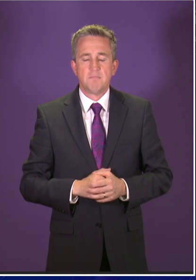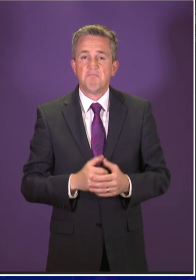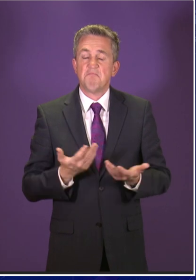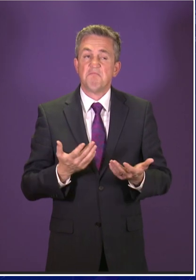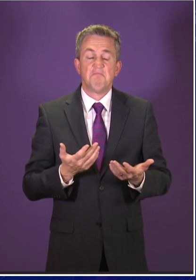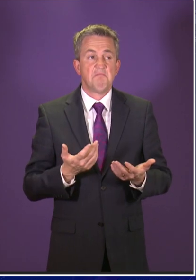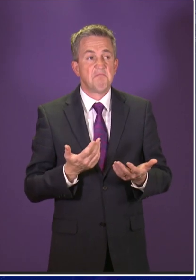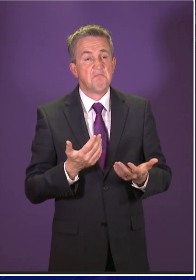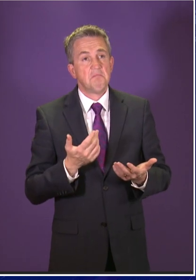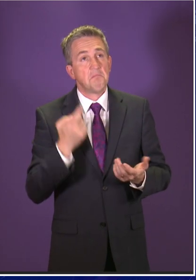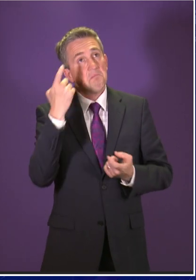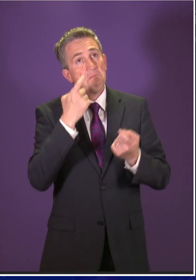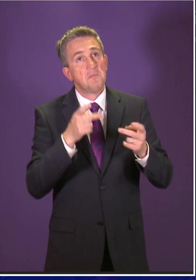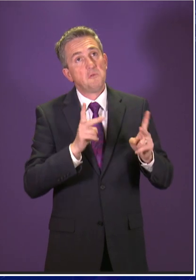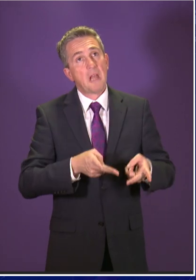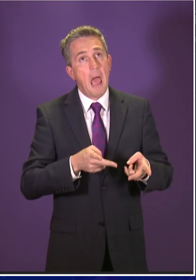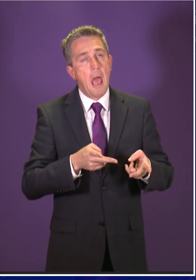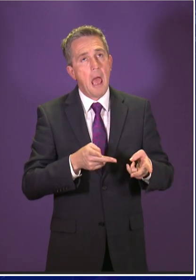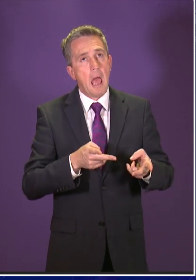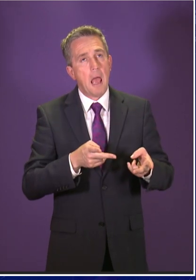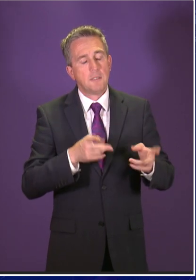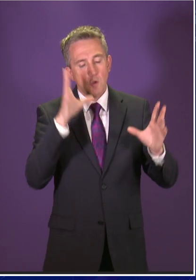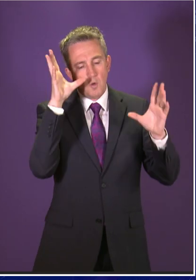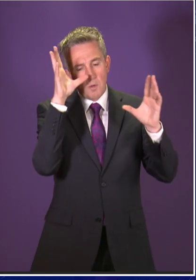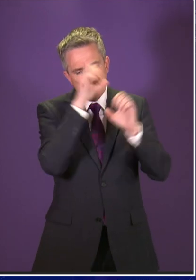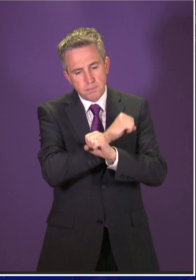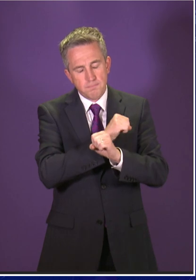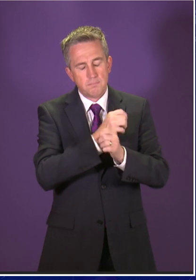To die, to sleep,